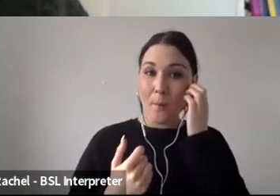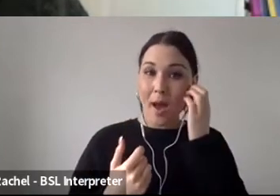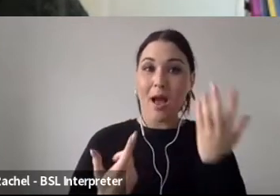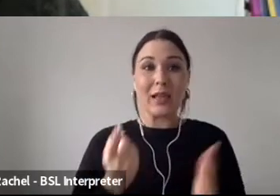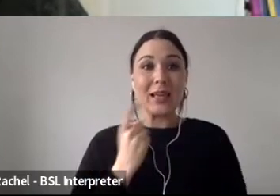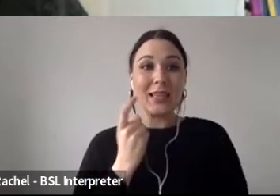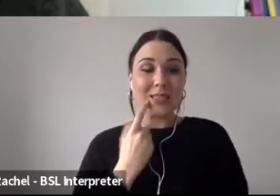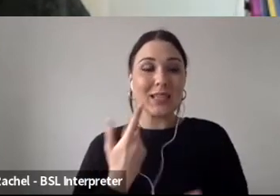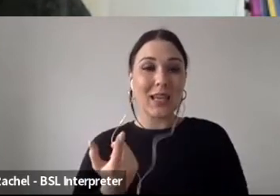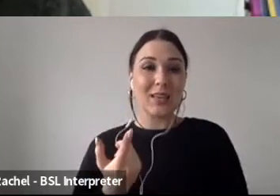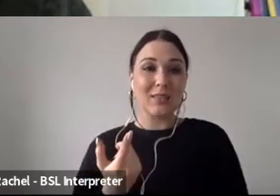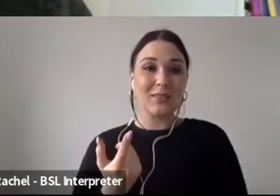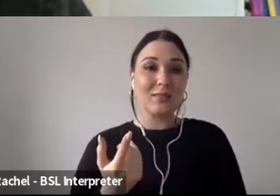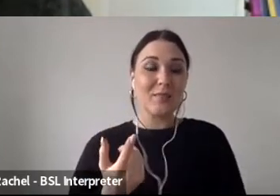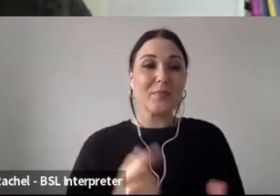that reason.